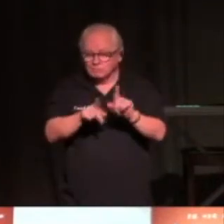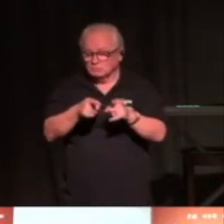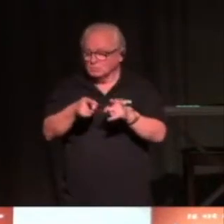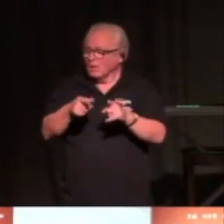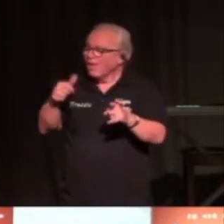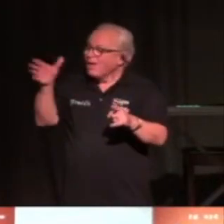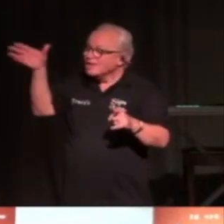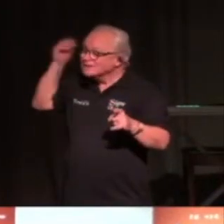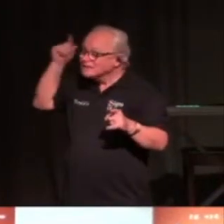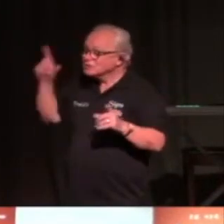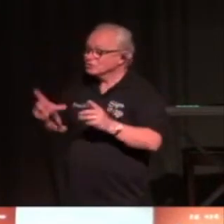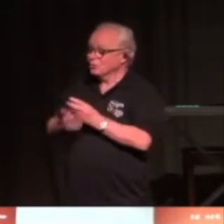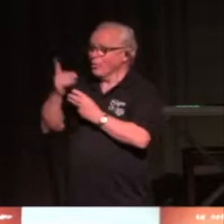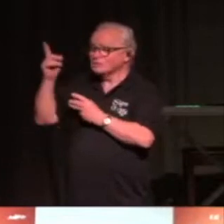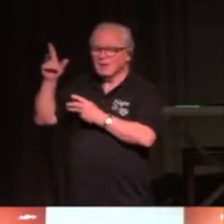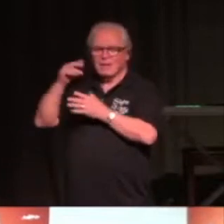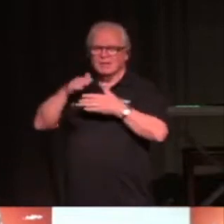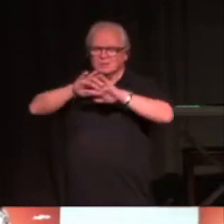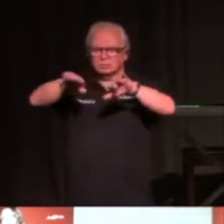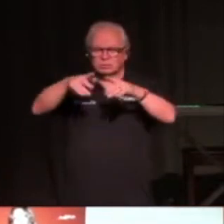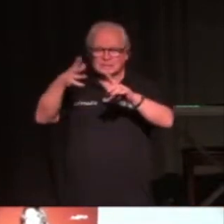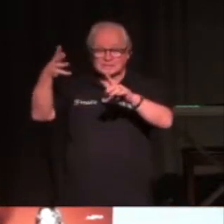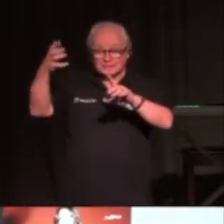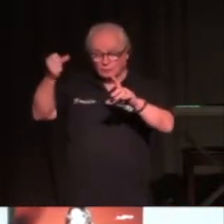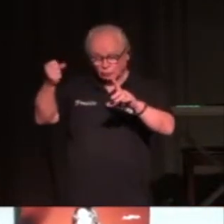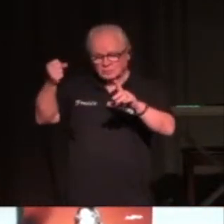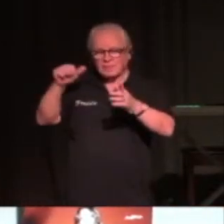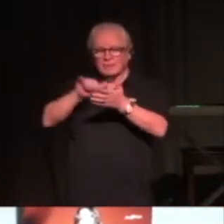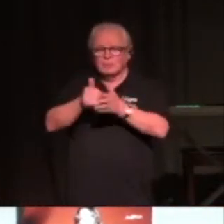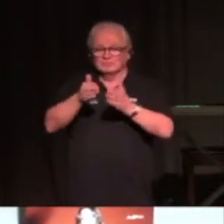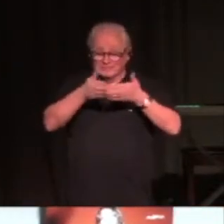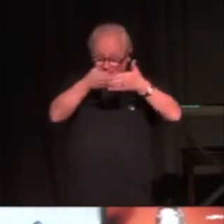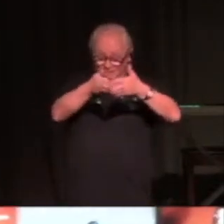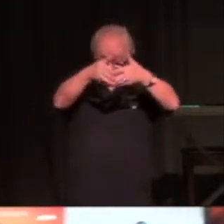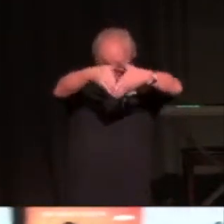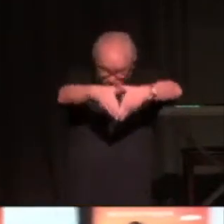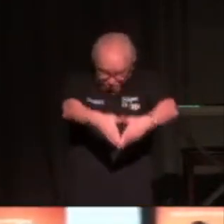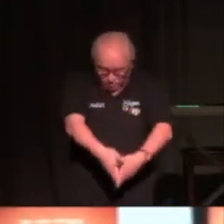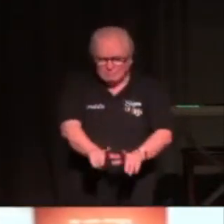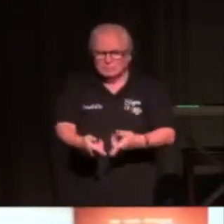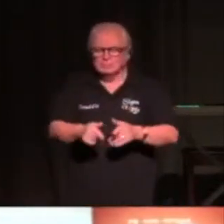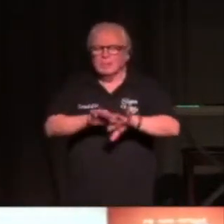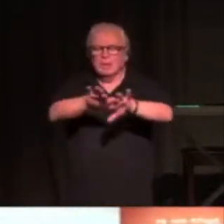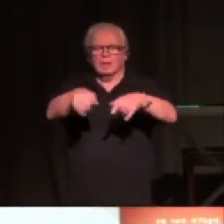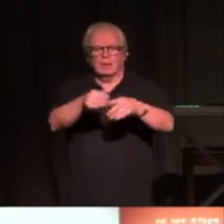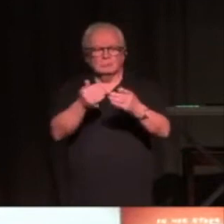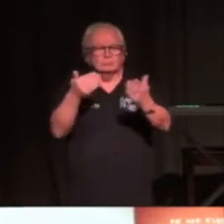God. He's passing. He hears God. He takes that word from God. The ship sinks, but God has them left on an